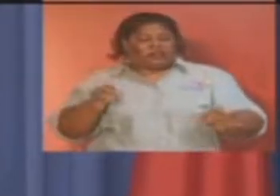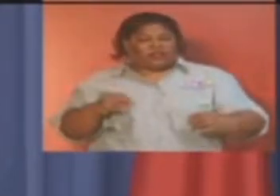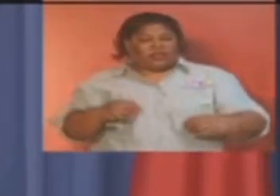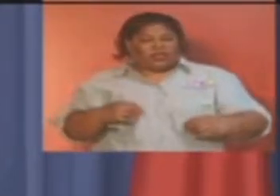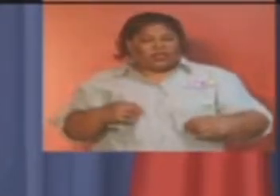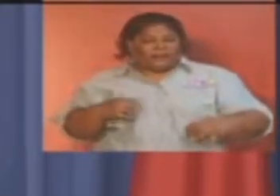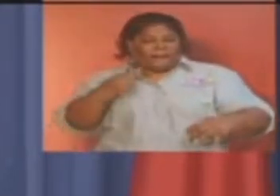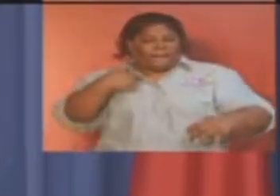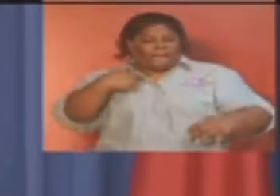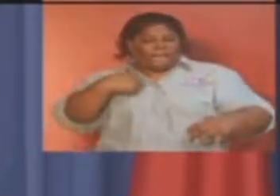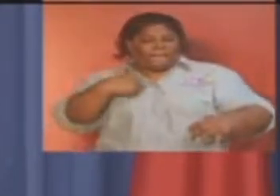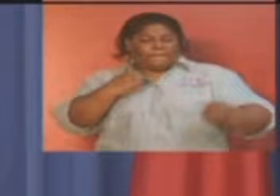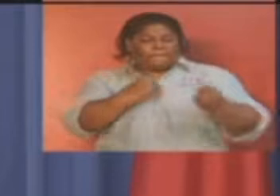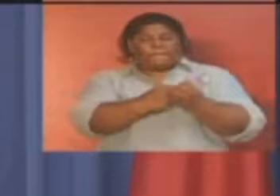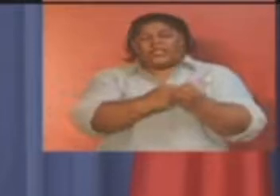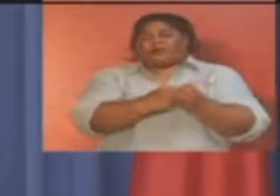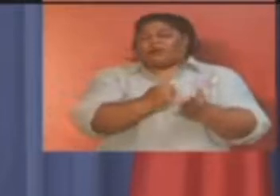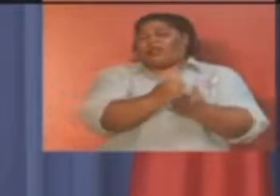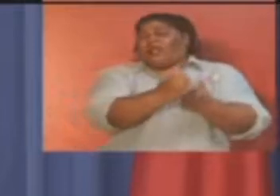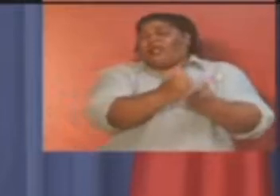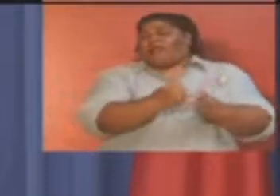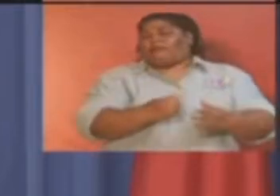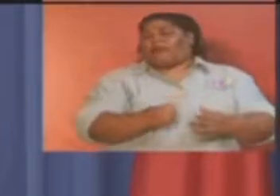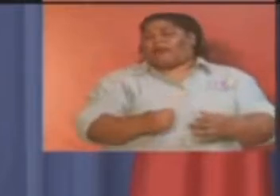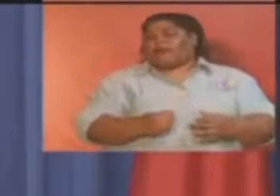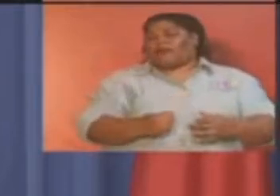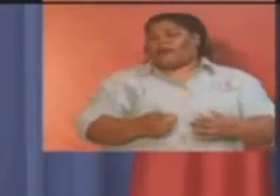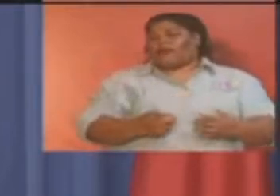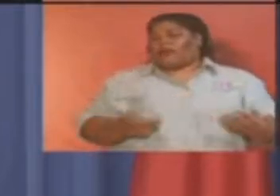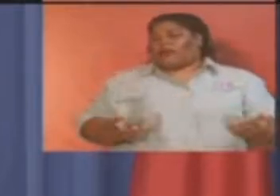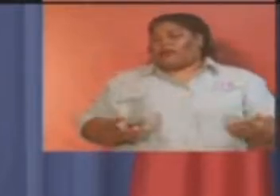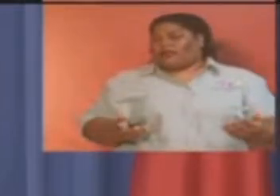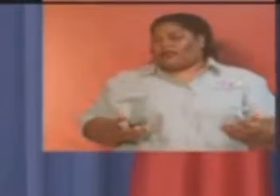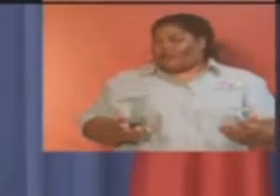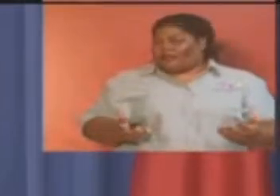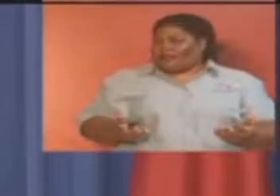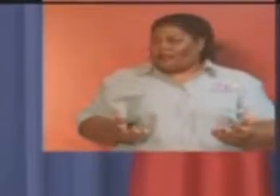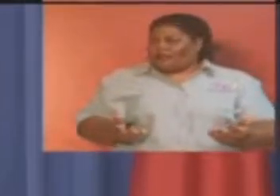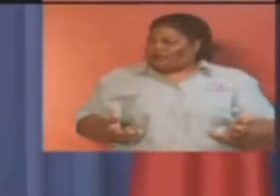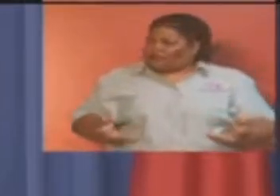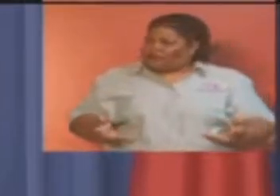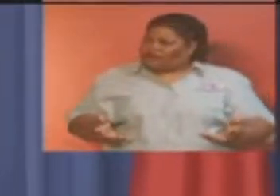than when they are well. Because quite frankly, it's frightening.